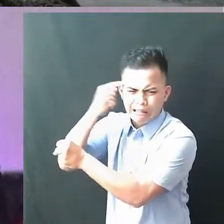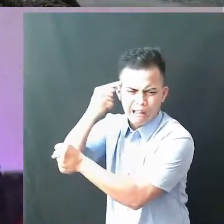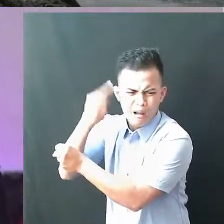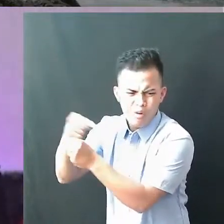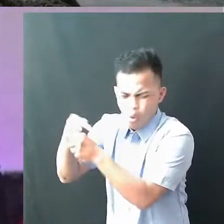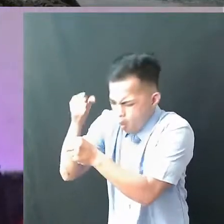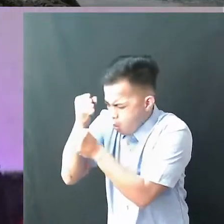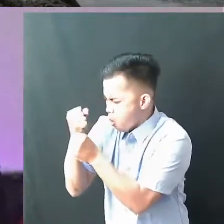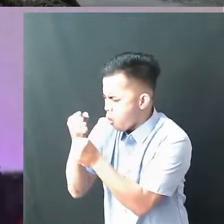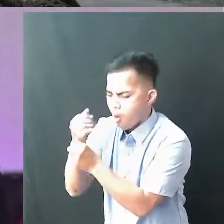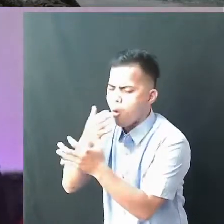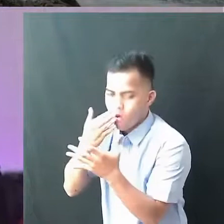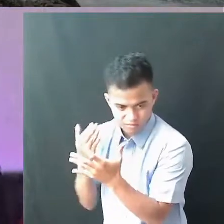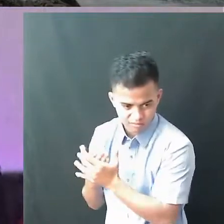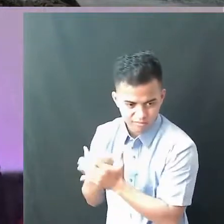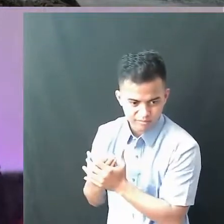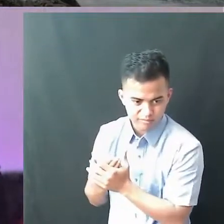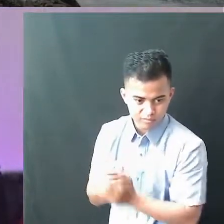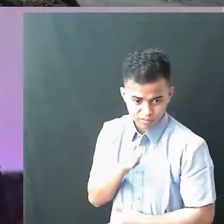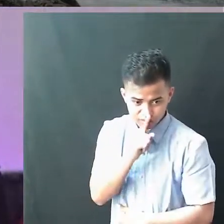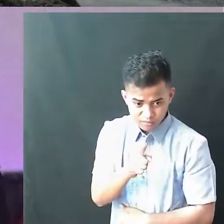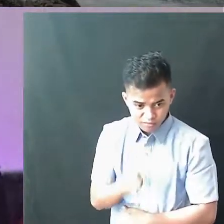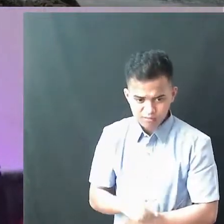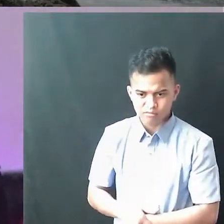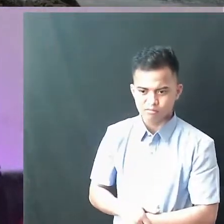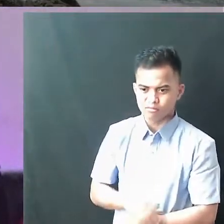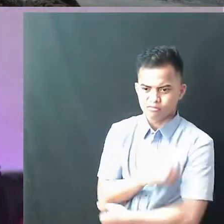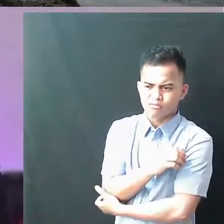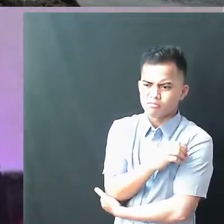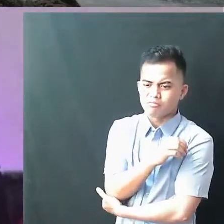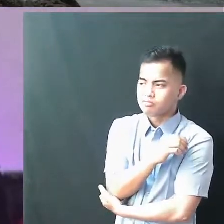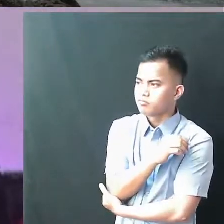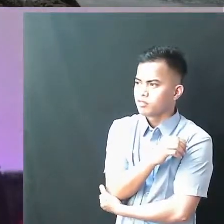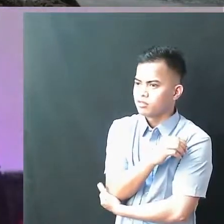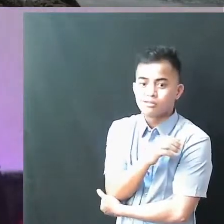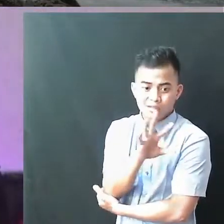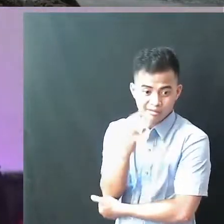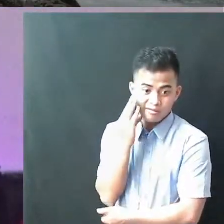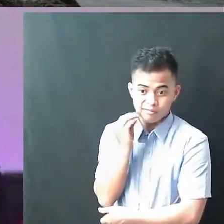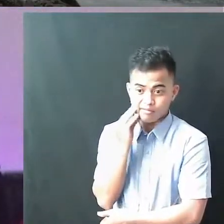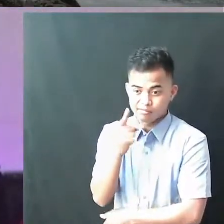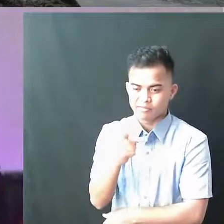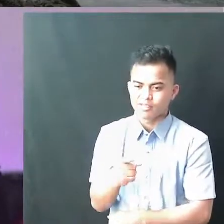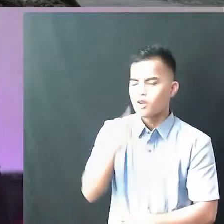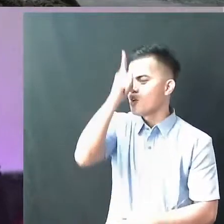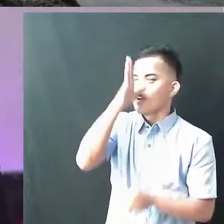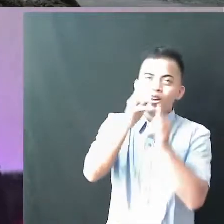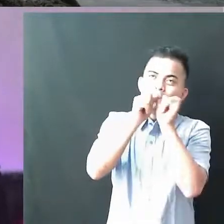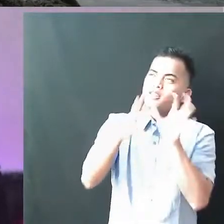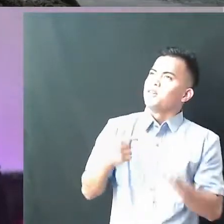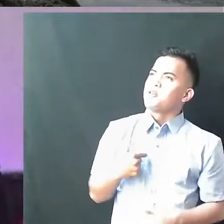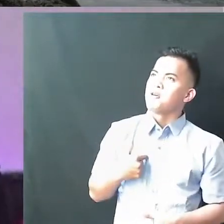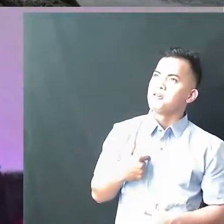many things that that have come out good. How many people can say, God has blessed me during